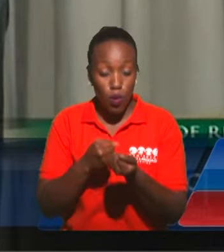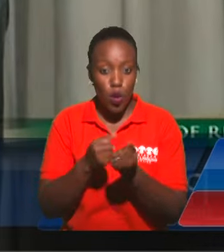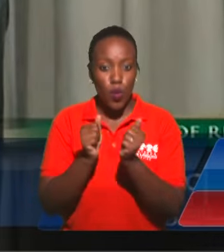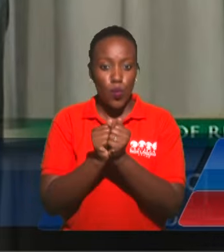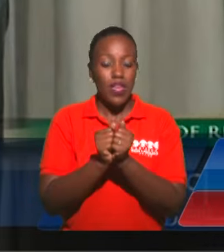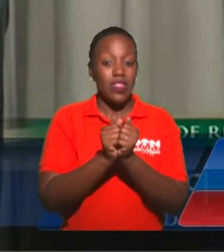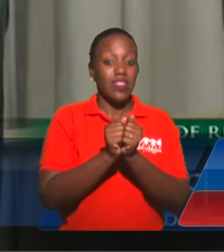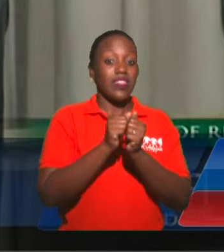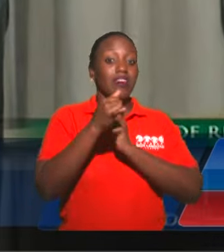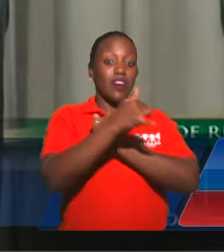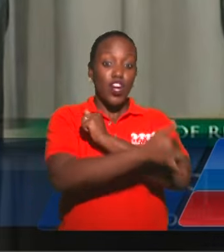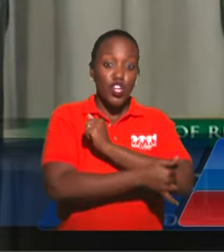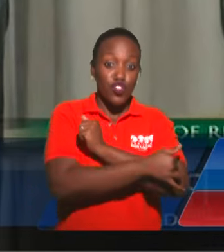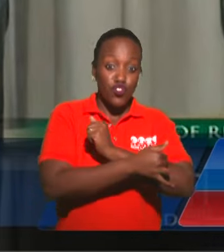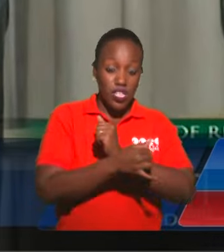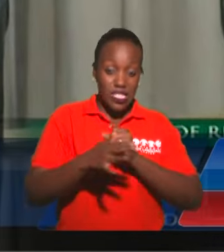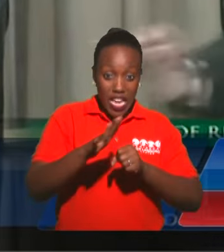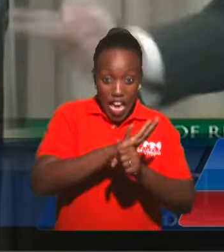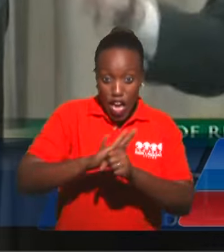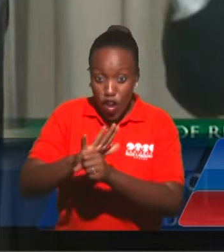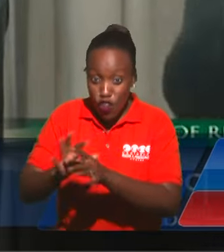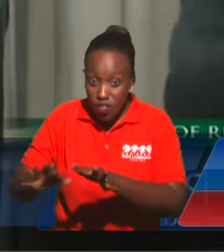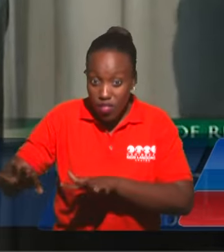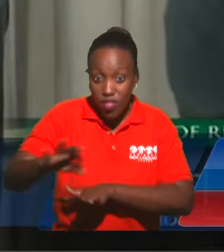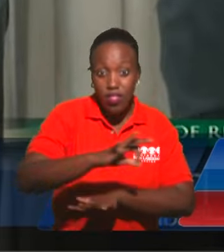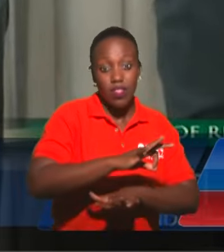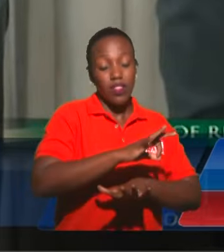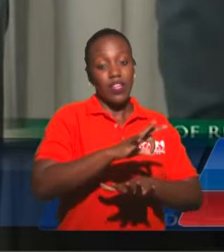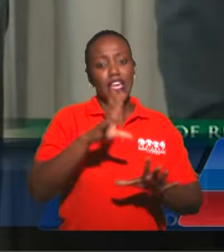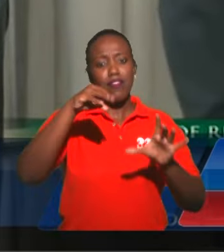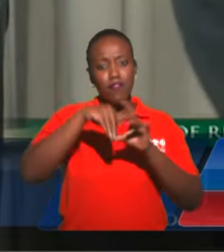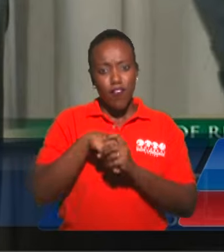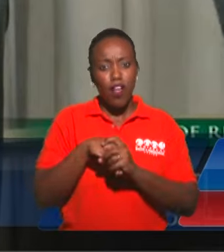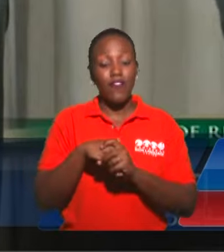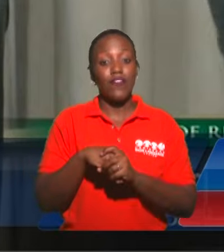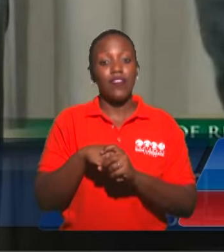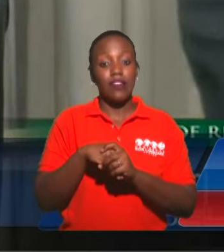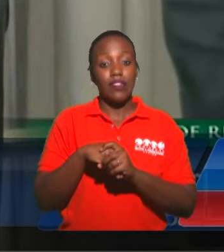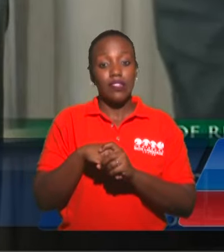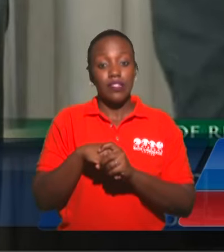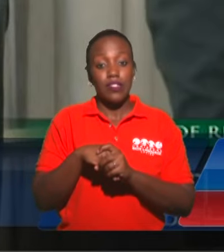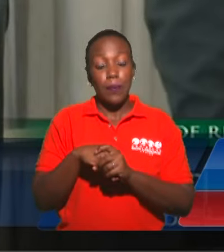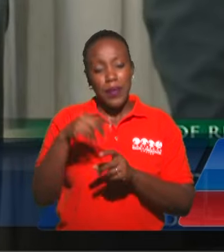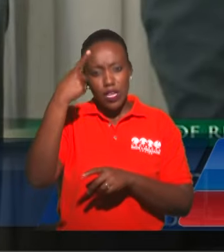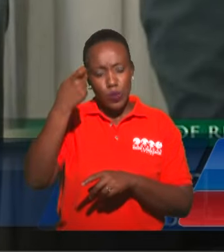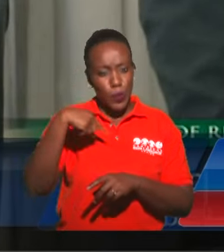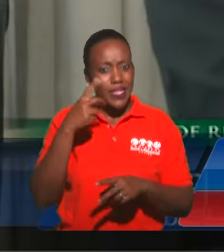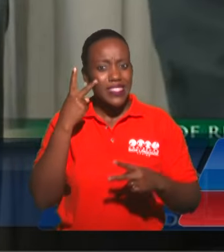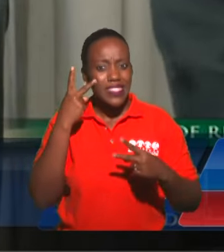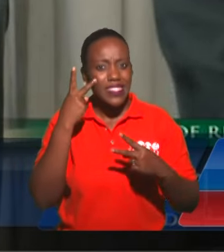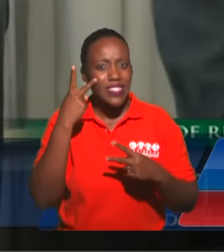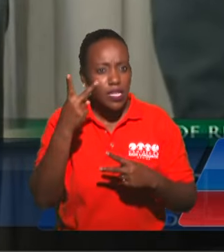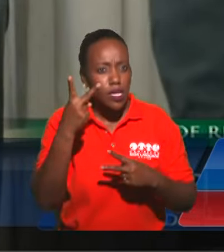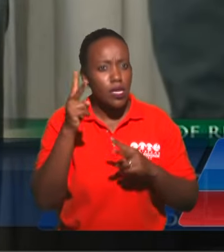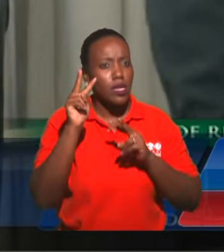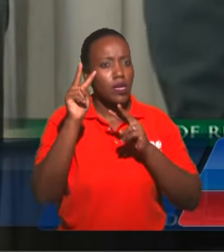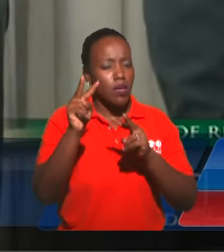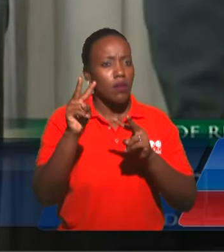partners and be a part of a regional activity, because we see ourselves as a